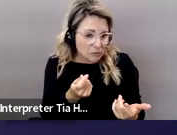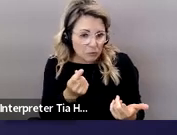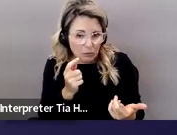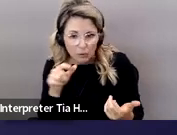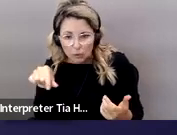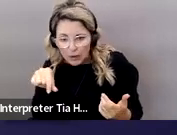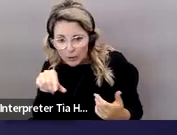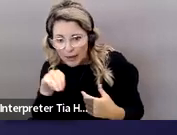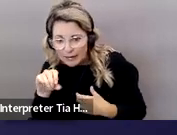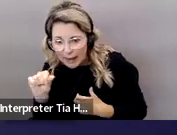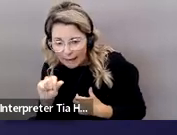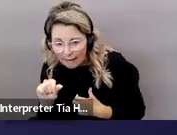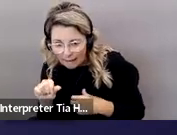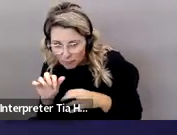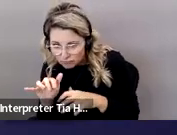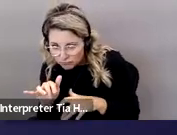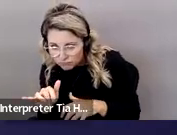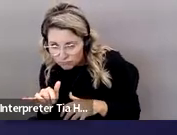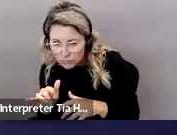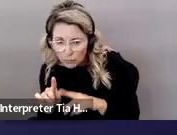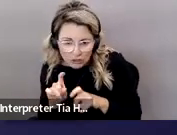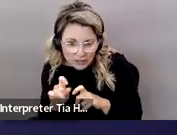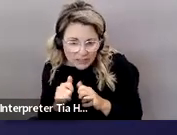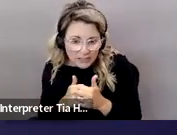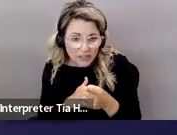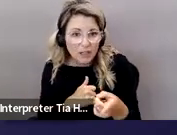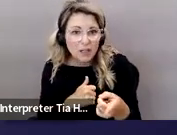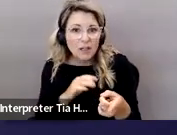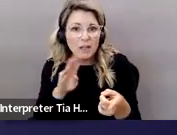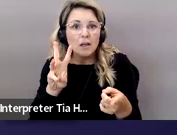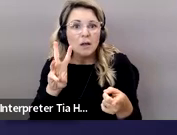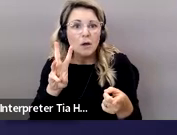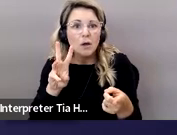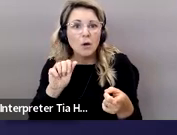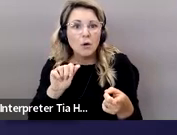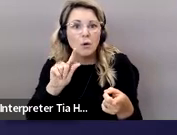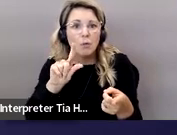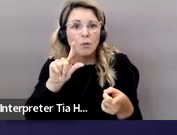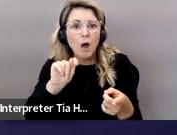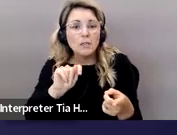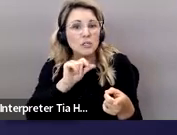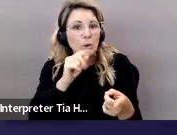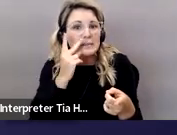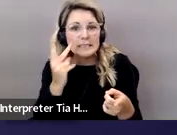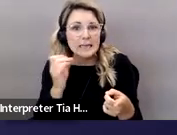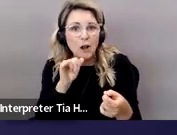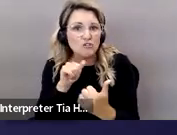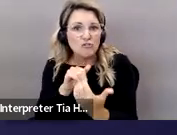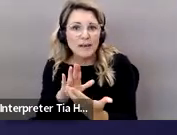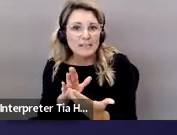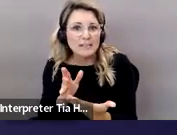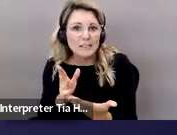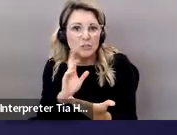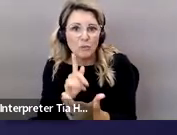go. And failing that, Walt, if you don't see anything that needs to be dealt with right away, we can wait until the